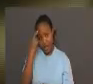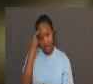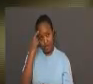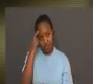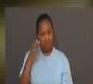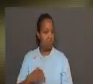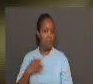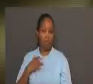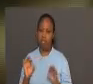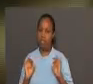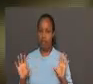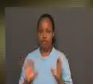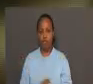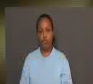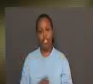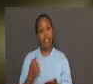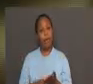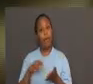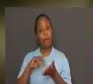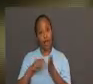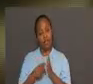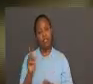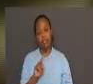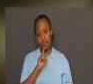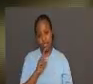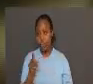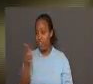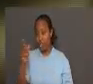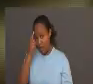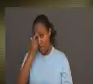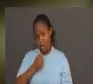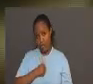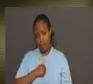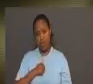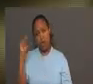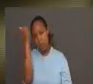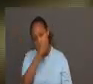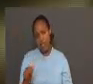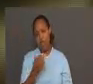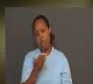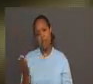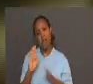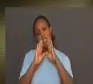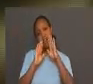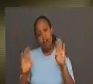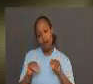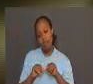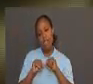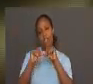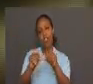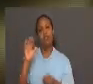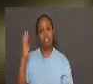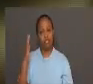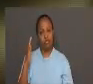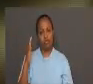apathetic. This means that they believe that everything is running smoothly and that